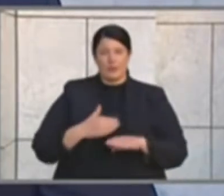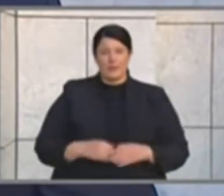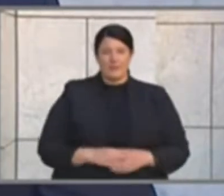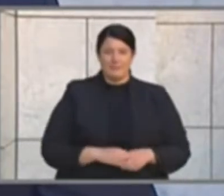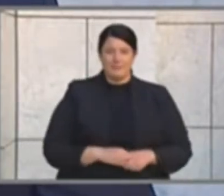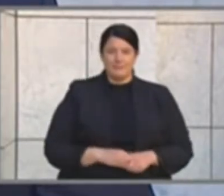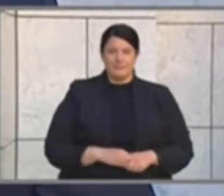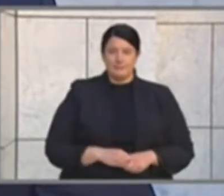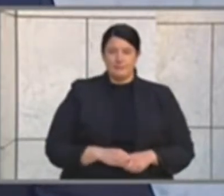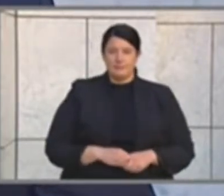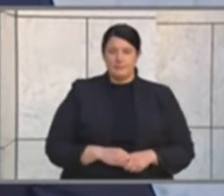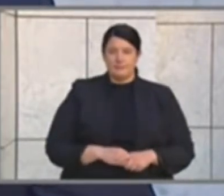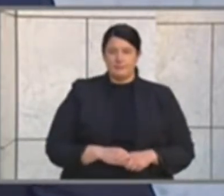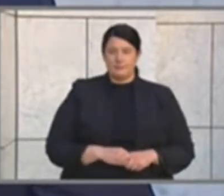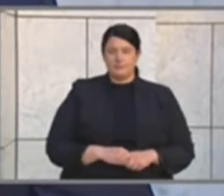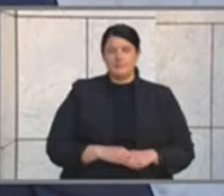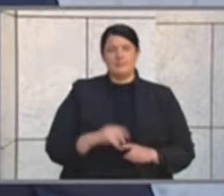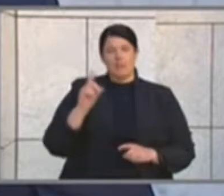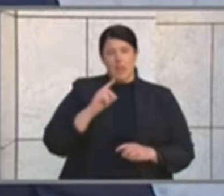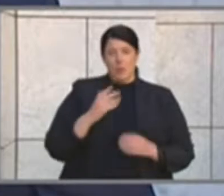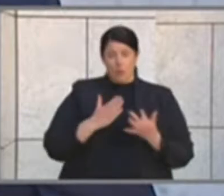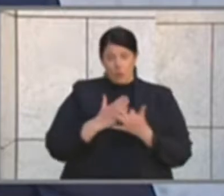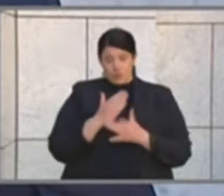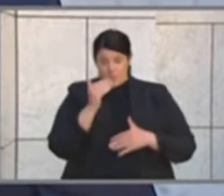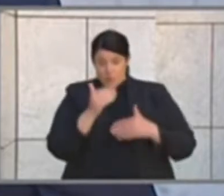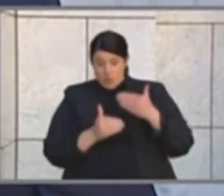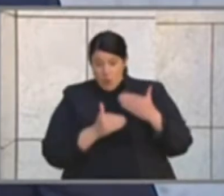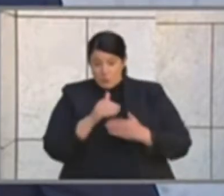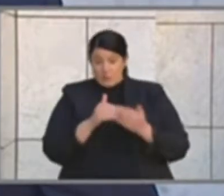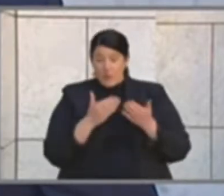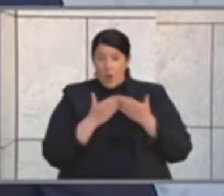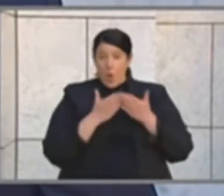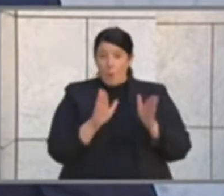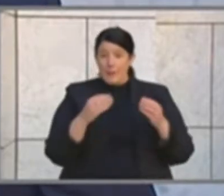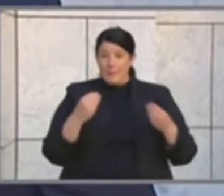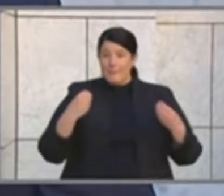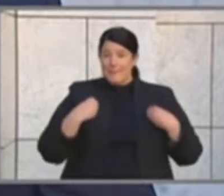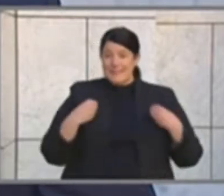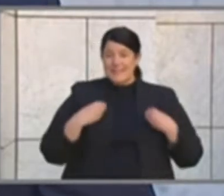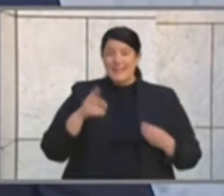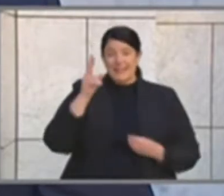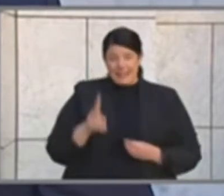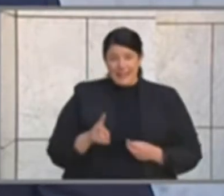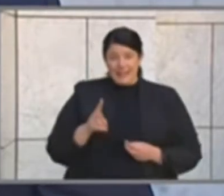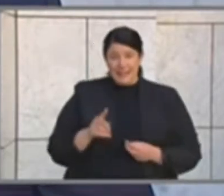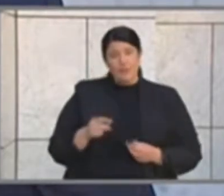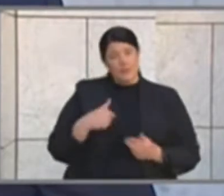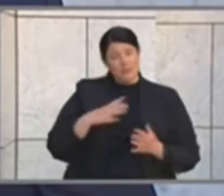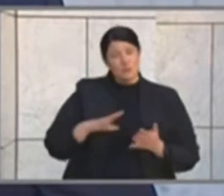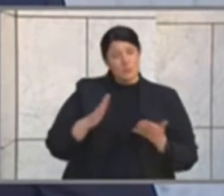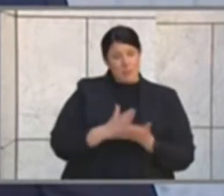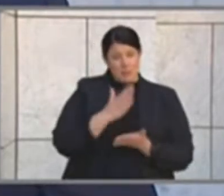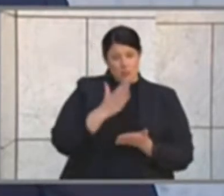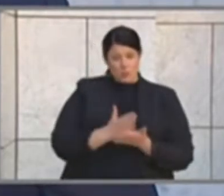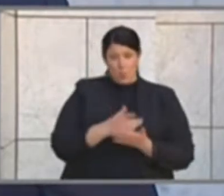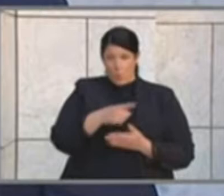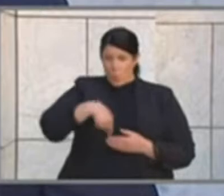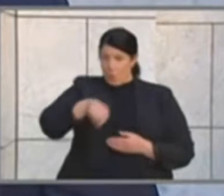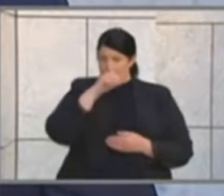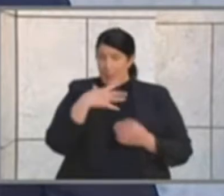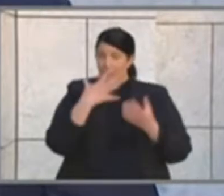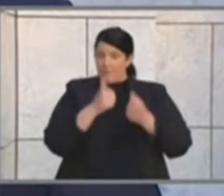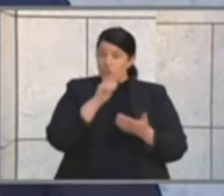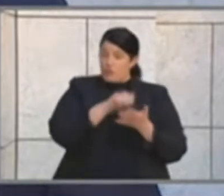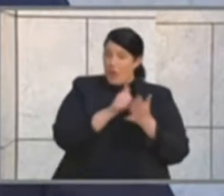Now, once we go through that process of reopening the economy, it is also then to ensure that the skills and the